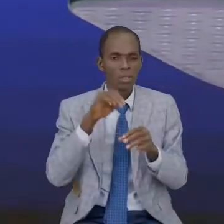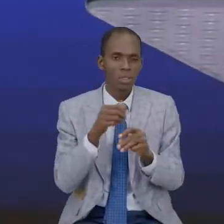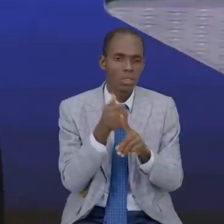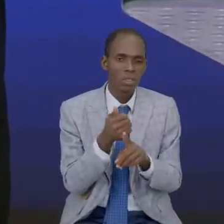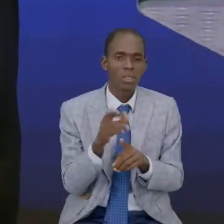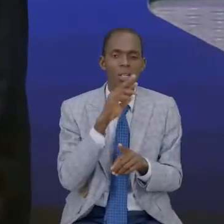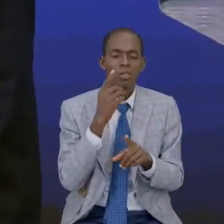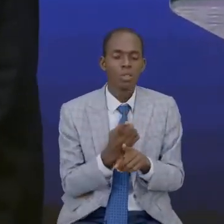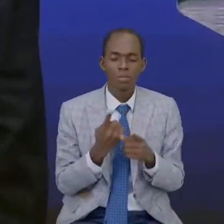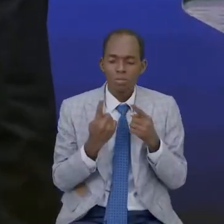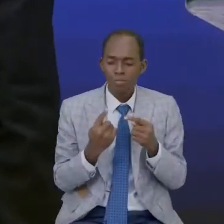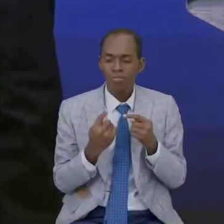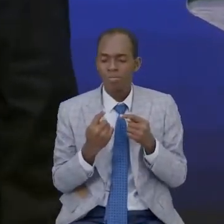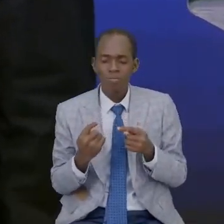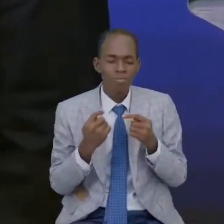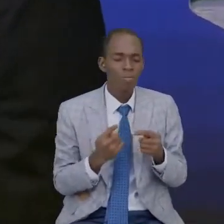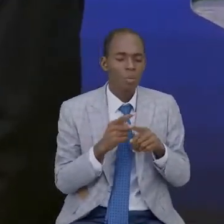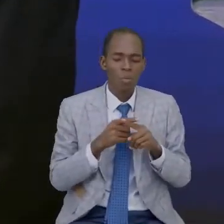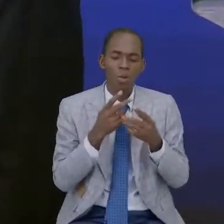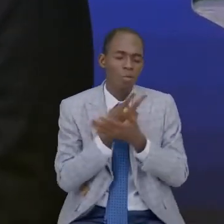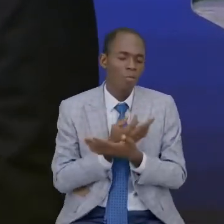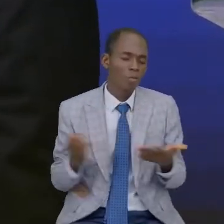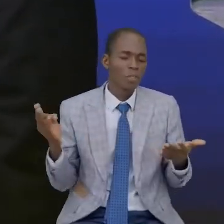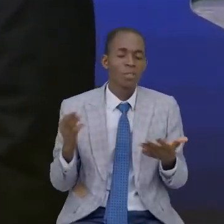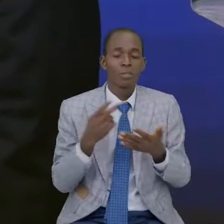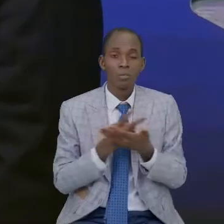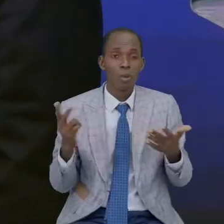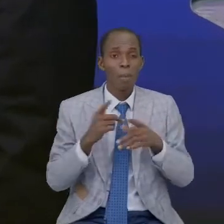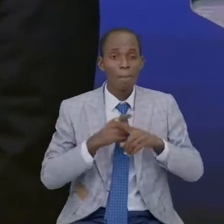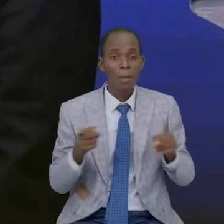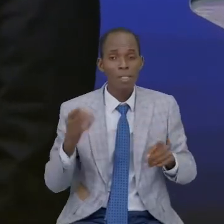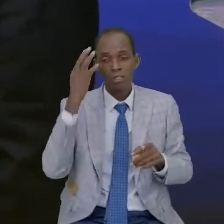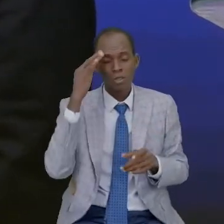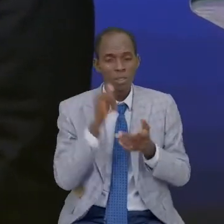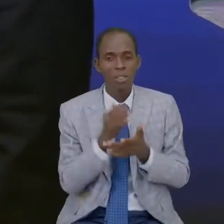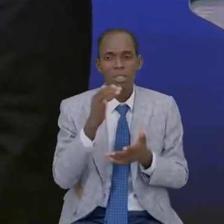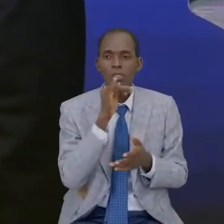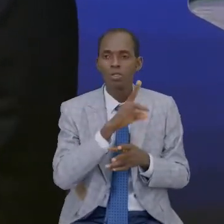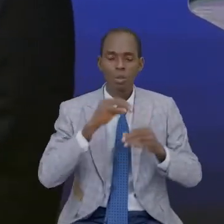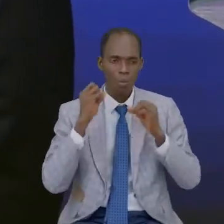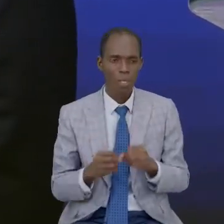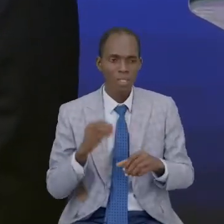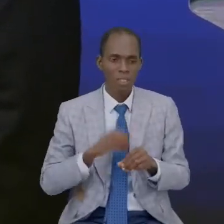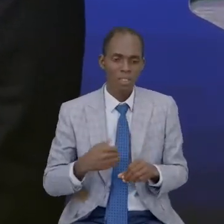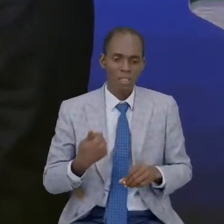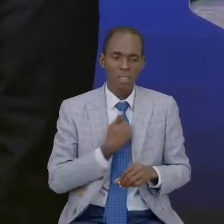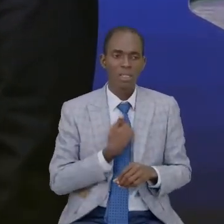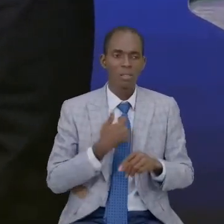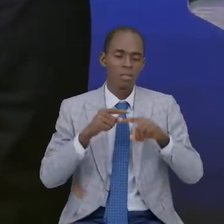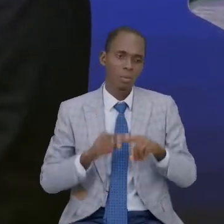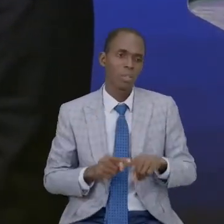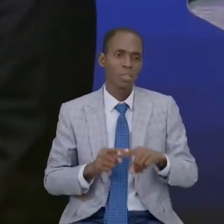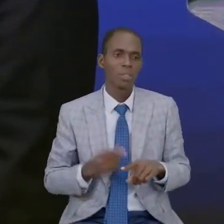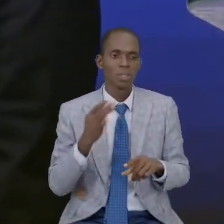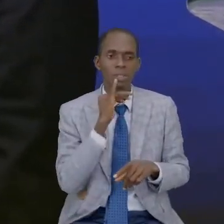themselves. They have tried and tried and tried and failed. And they know that there is no power in self-reliance. There's no power